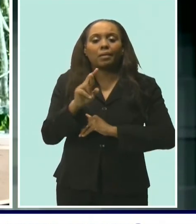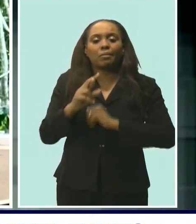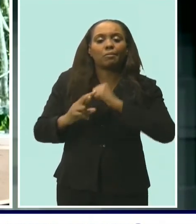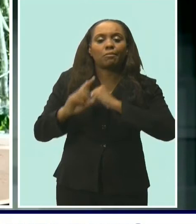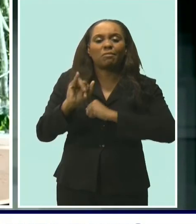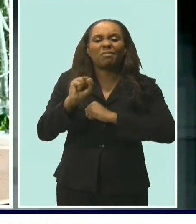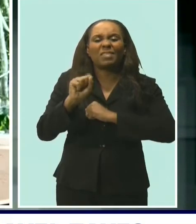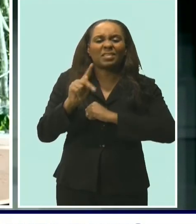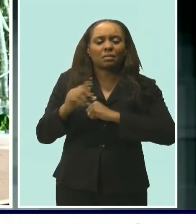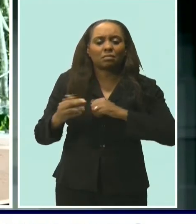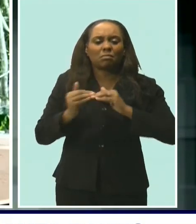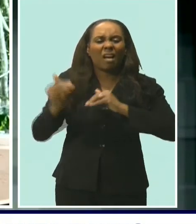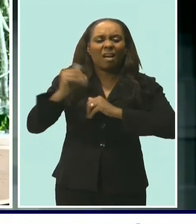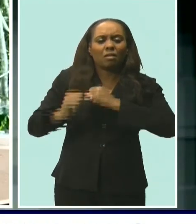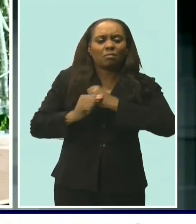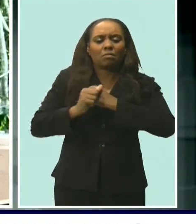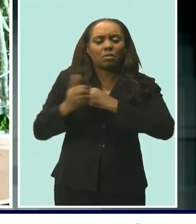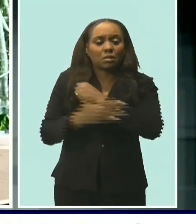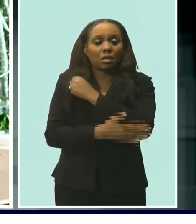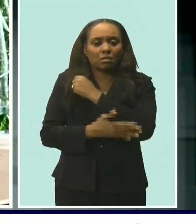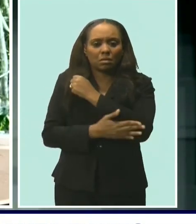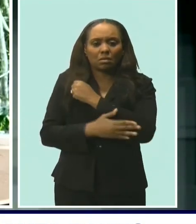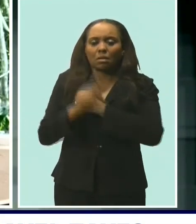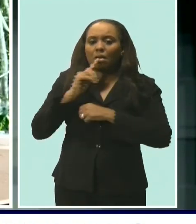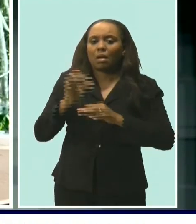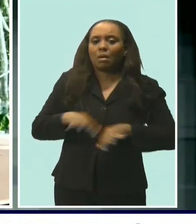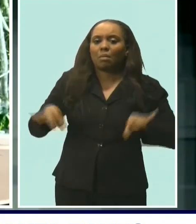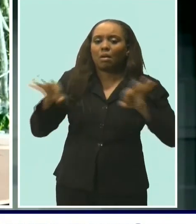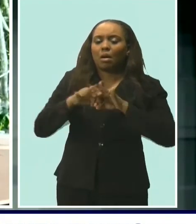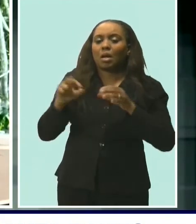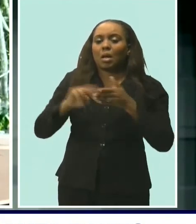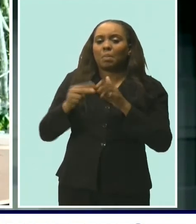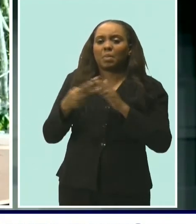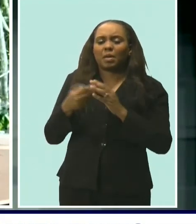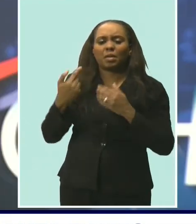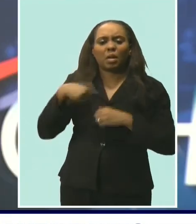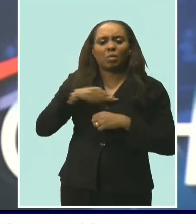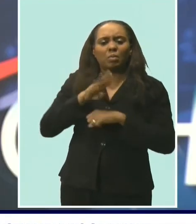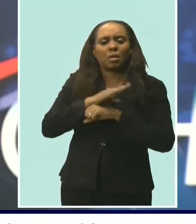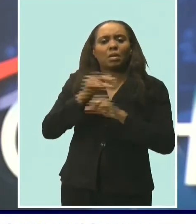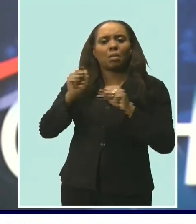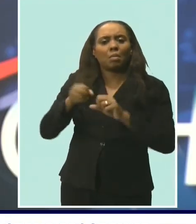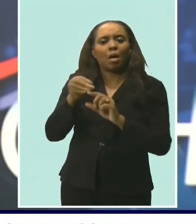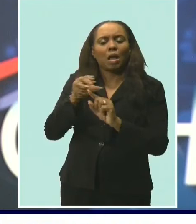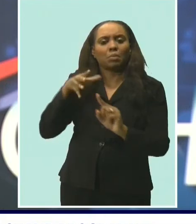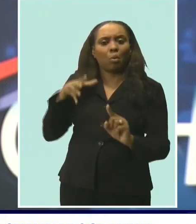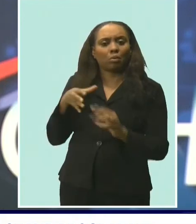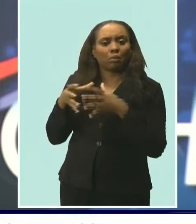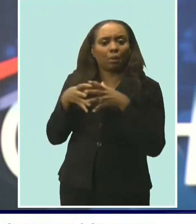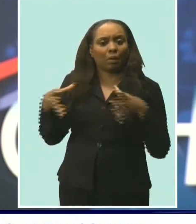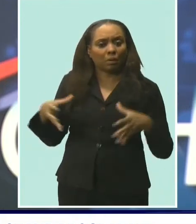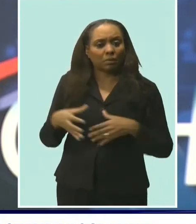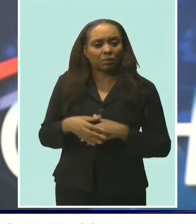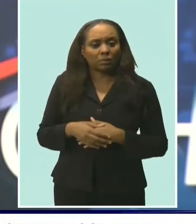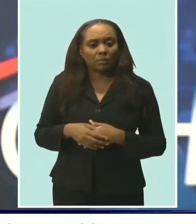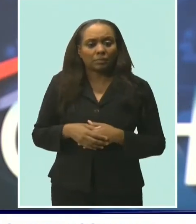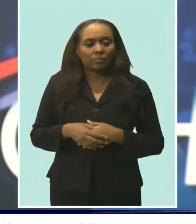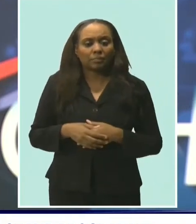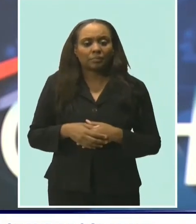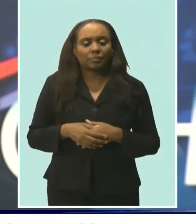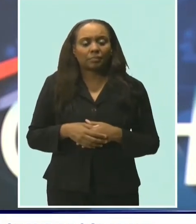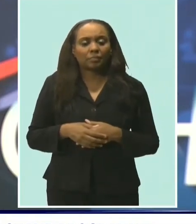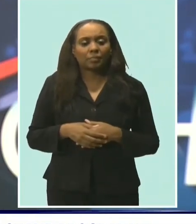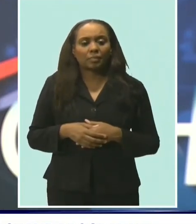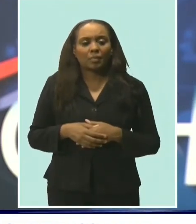countries determine what kind of exposure we are likely to have within the bubble. Well, Barbados will not require any